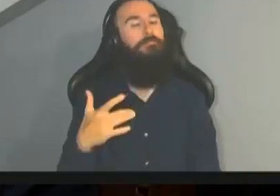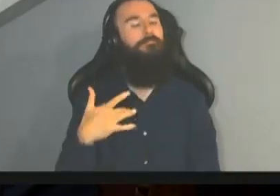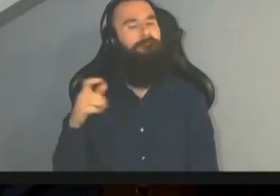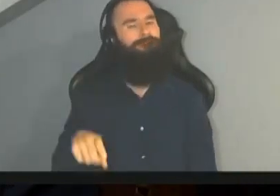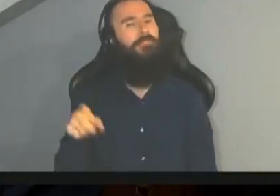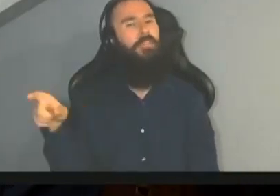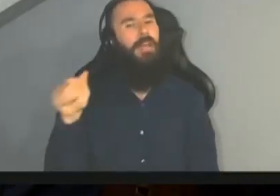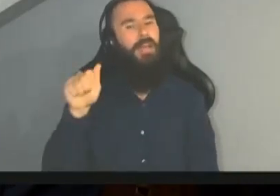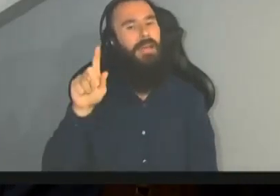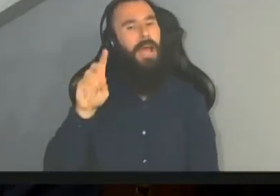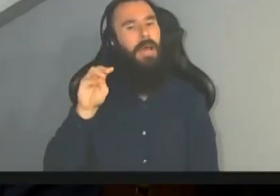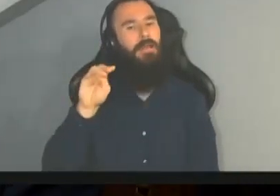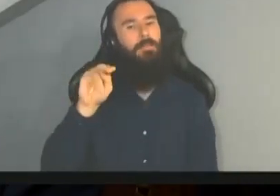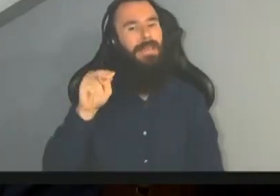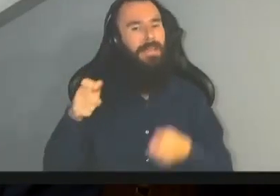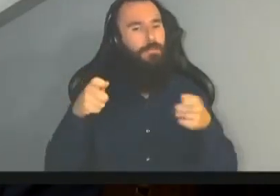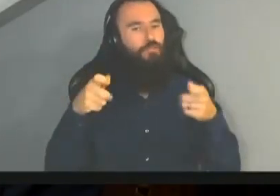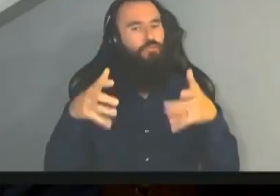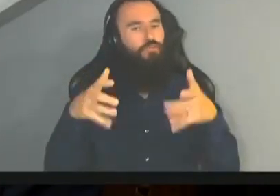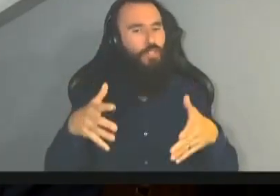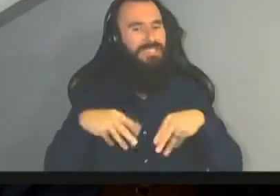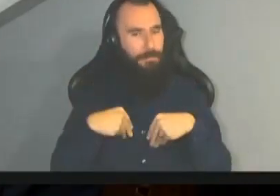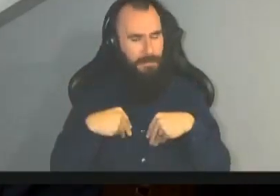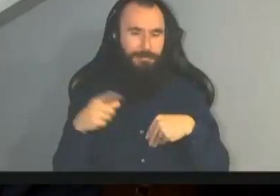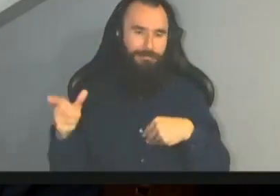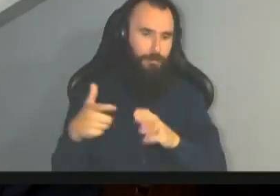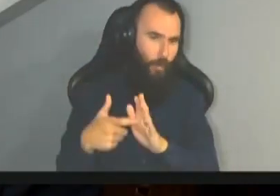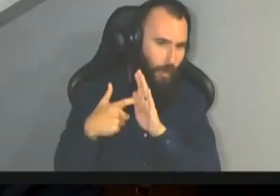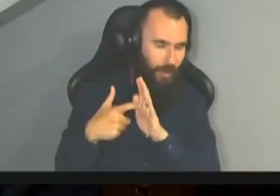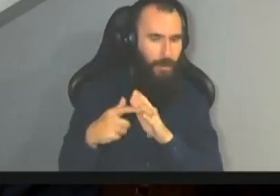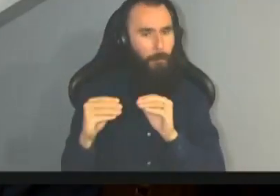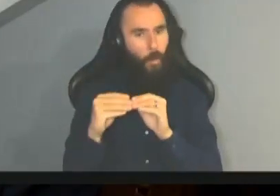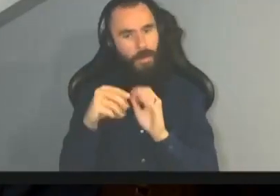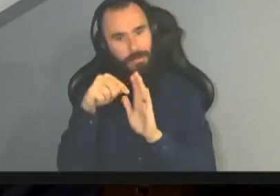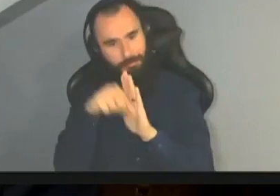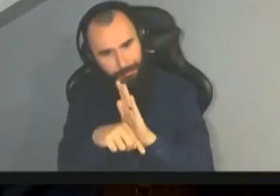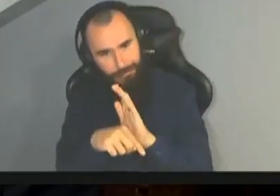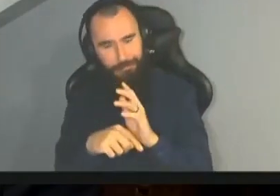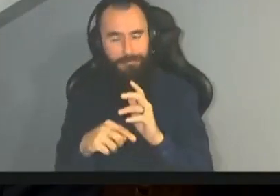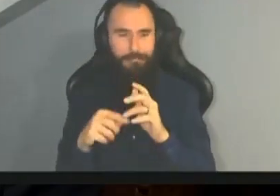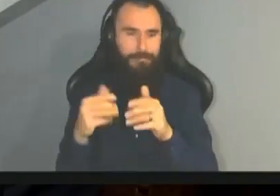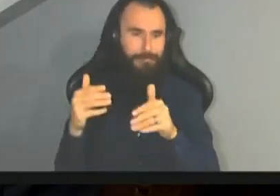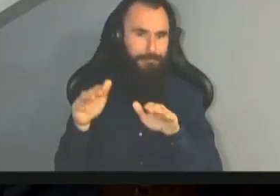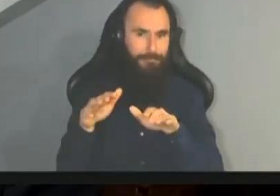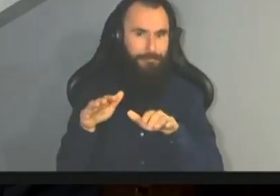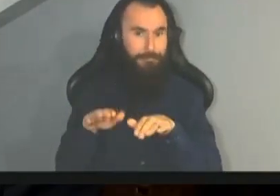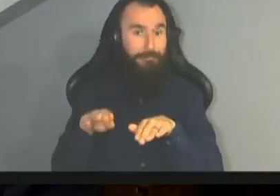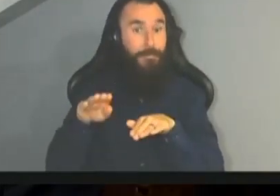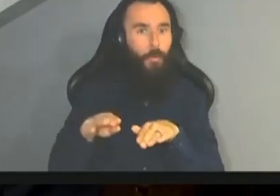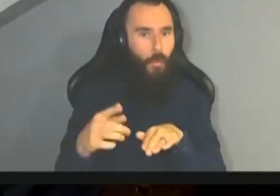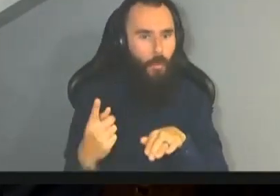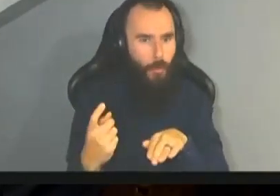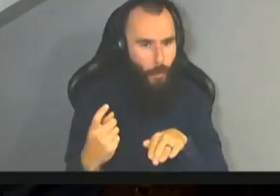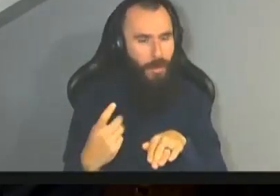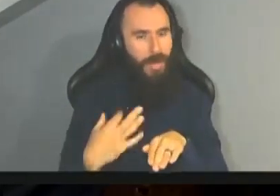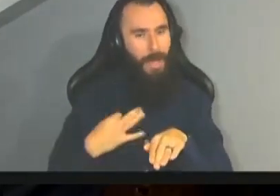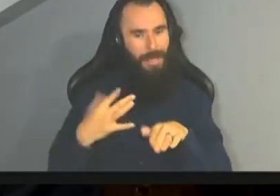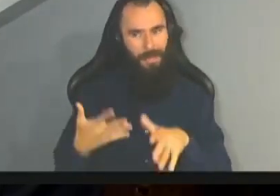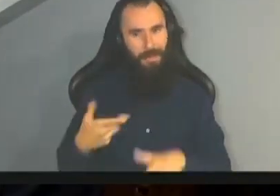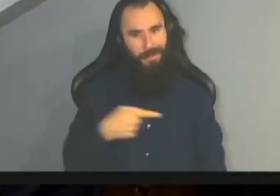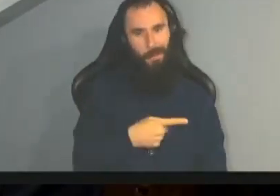which requires a little bit of an additional step. Applicants will need to get